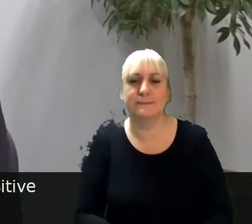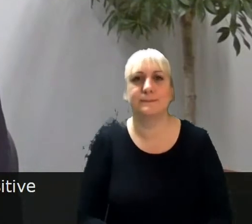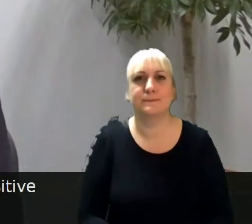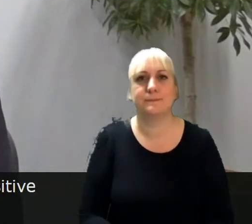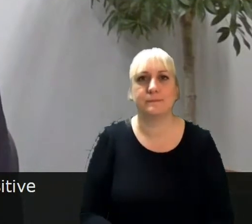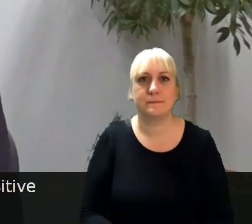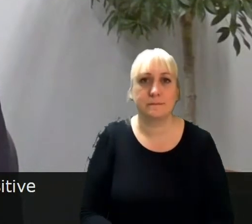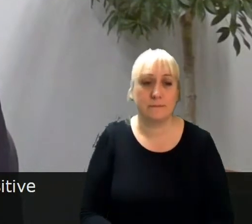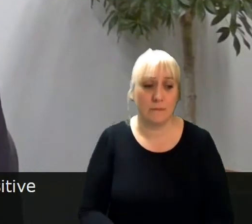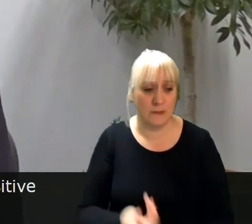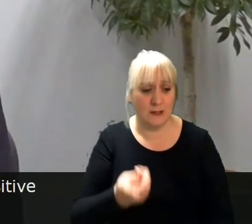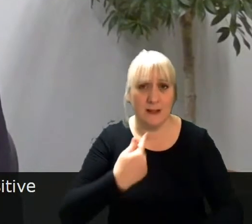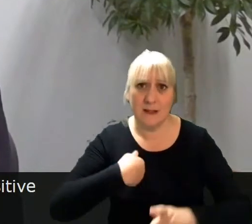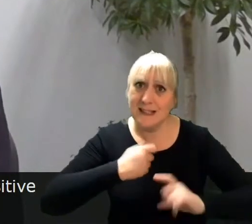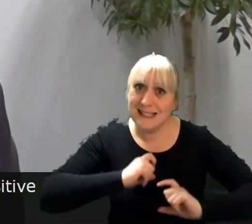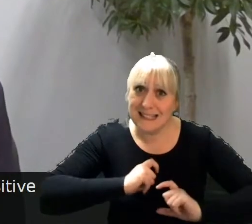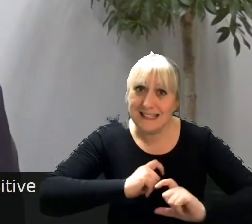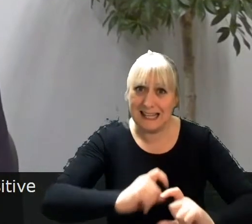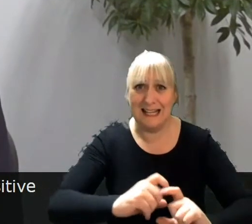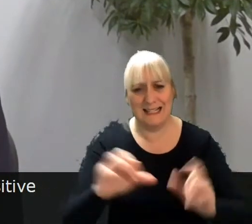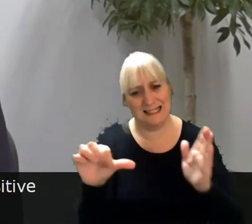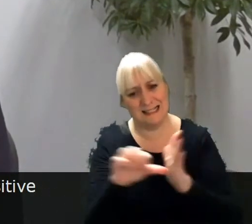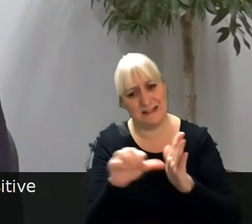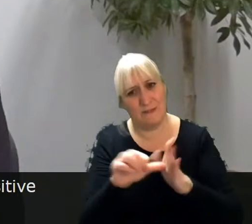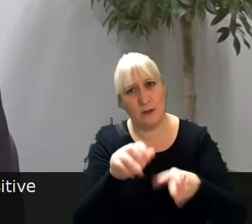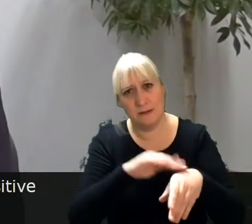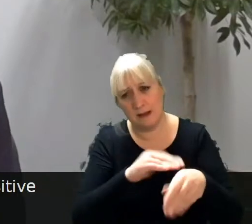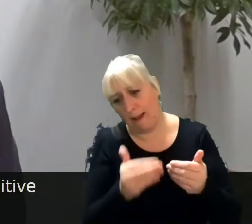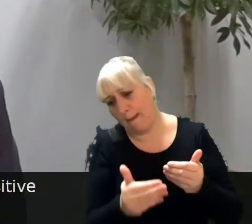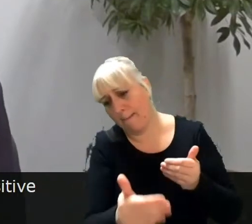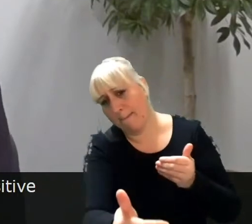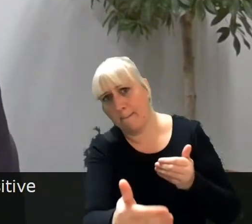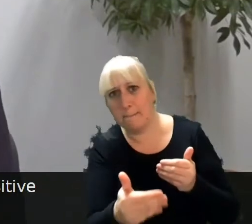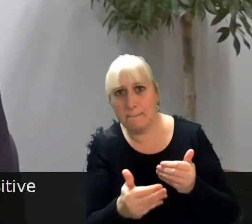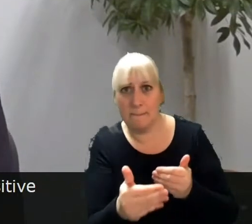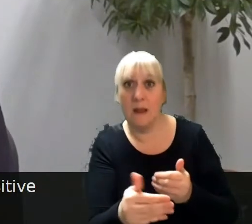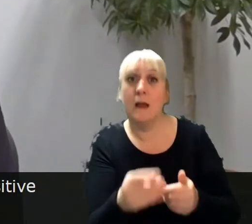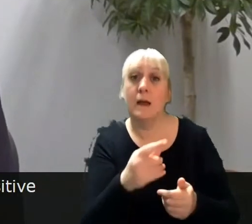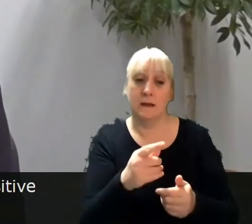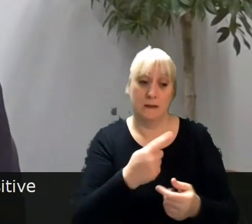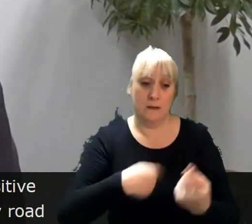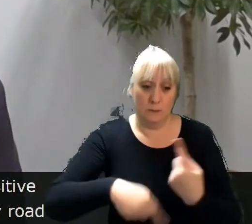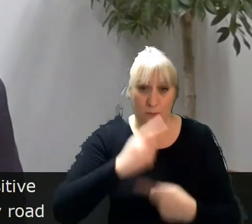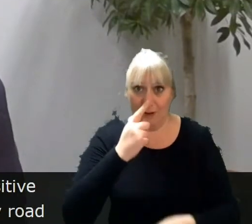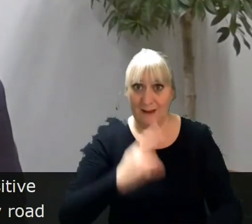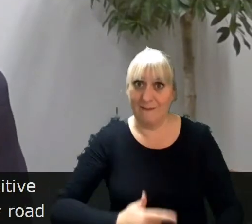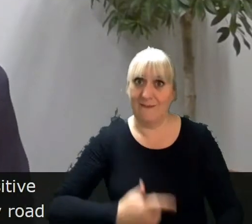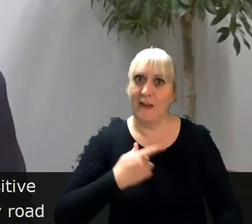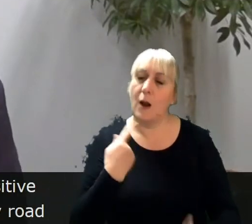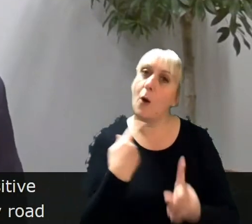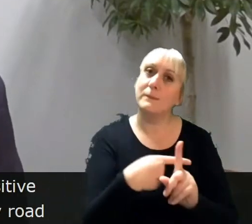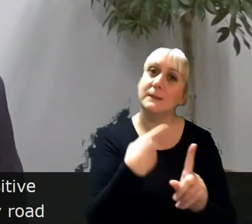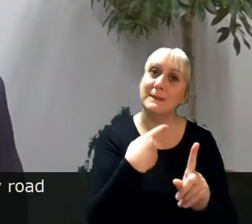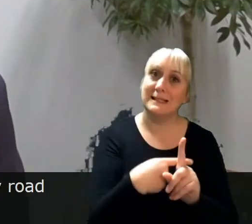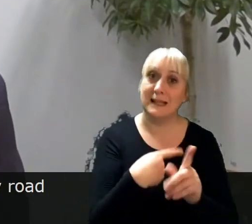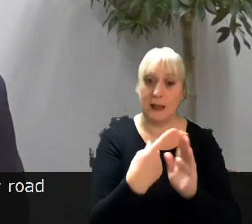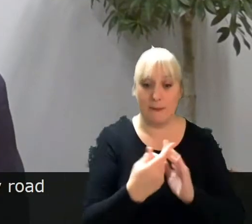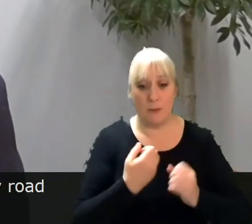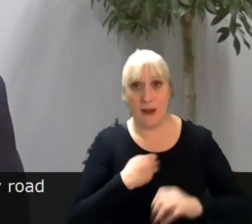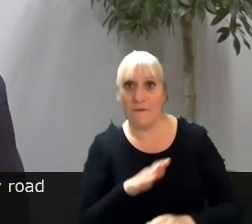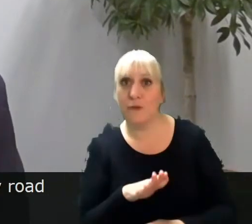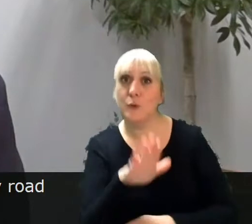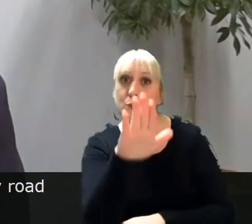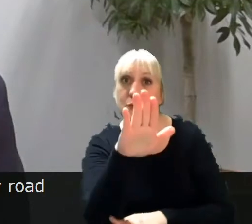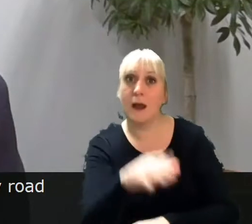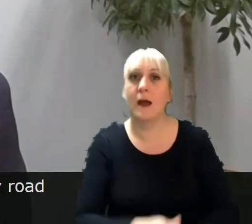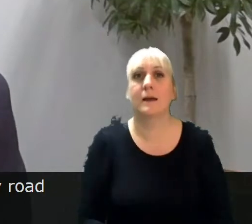face a bumpy road ahead, but we can be optimistic about London's future, a city where we